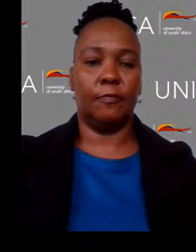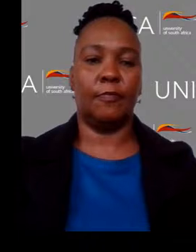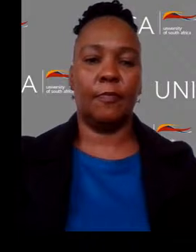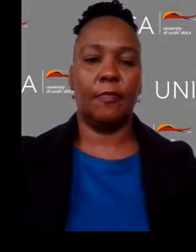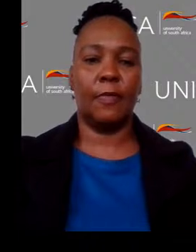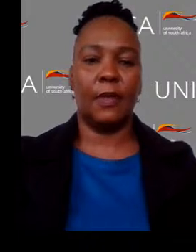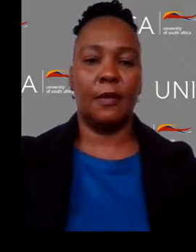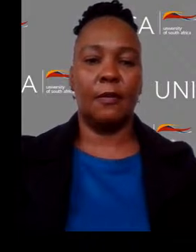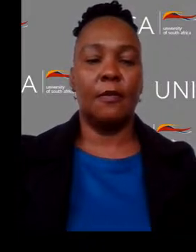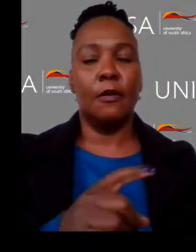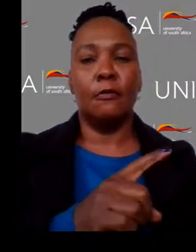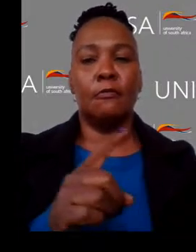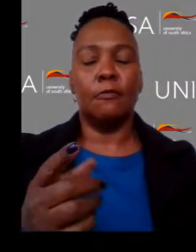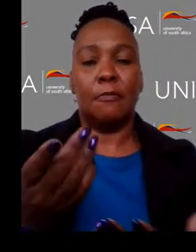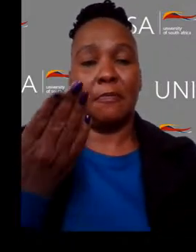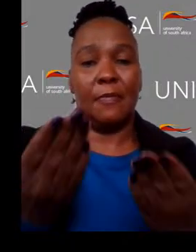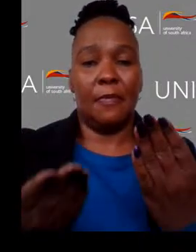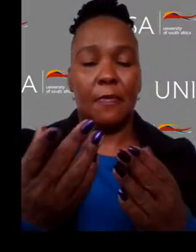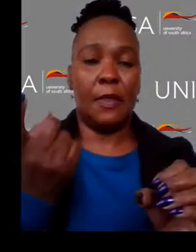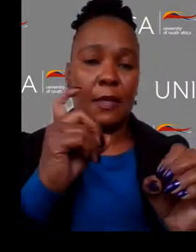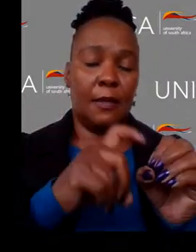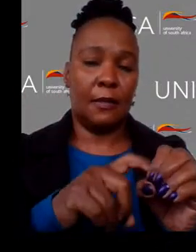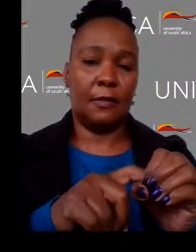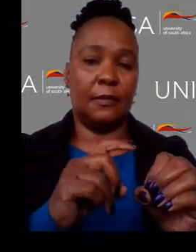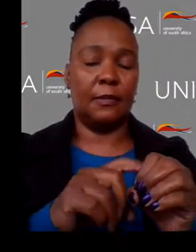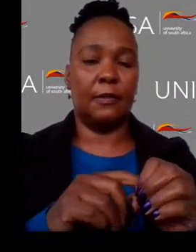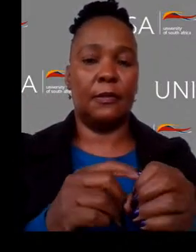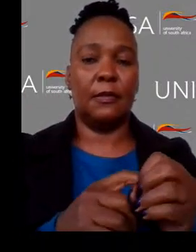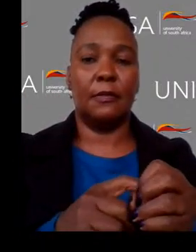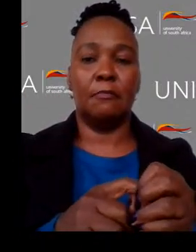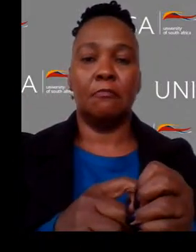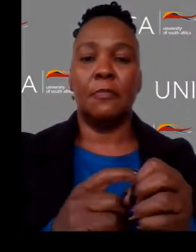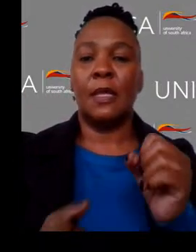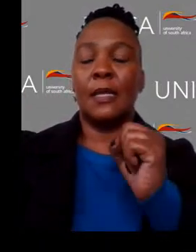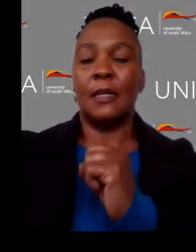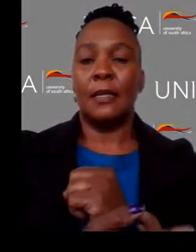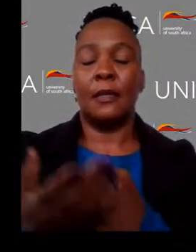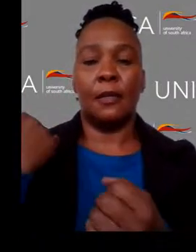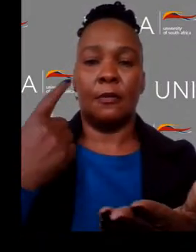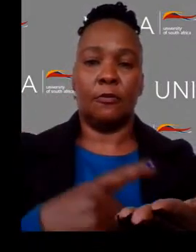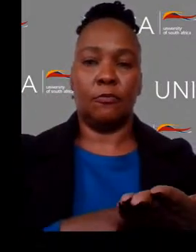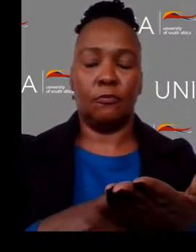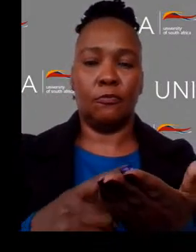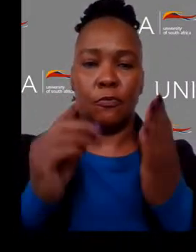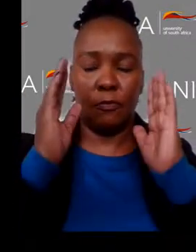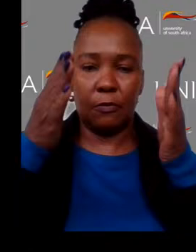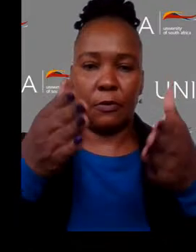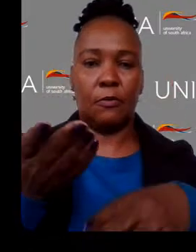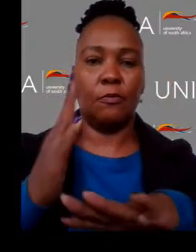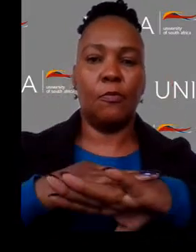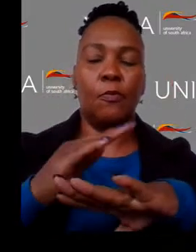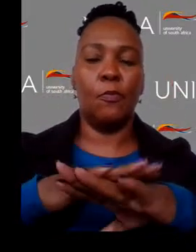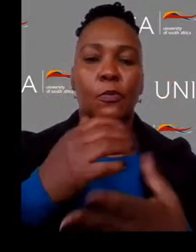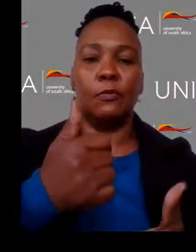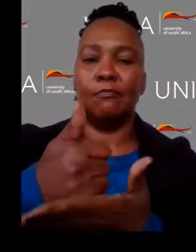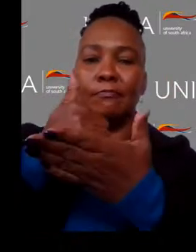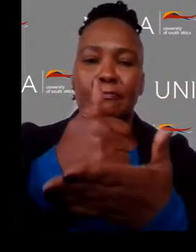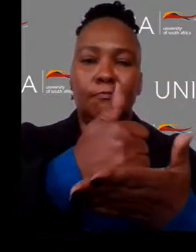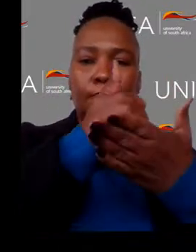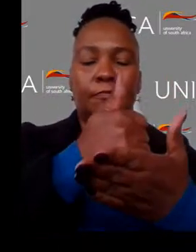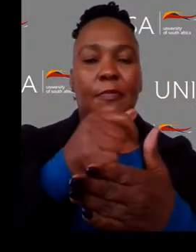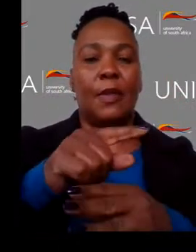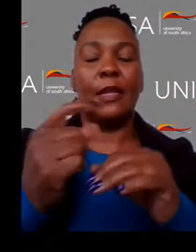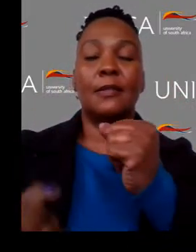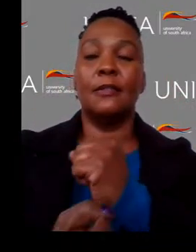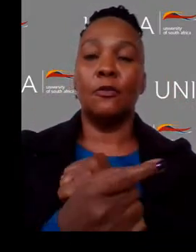just for those that have perhaps joined a blast session previously, where we focused more on assisting you, in this session,